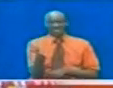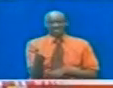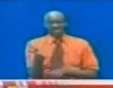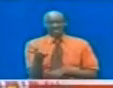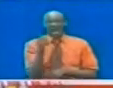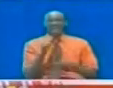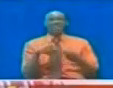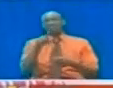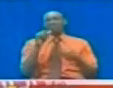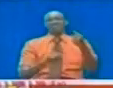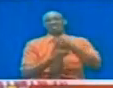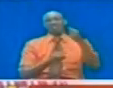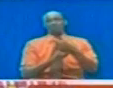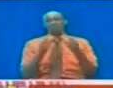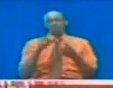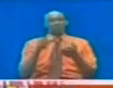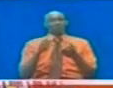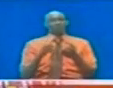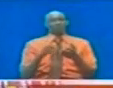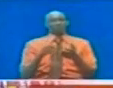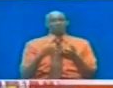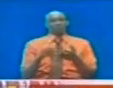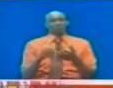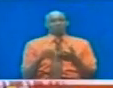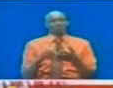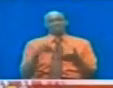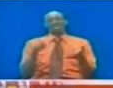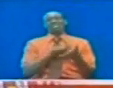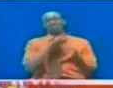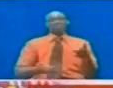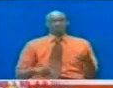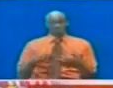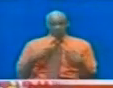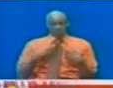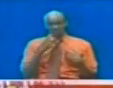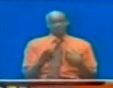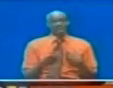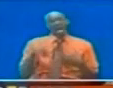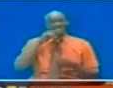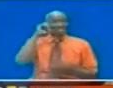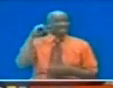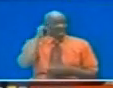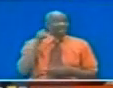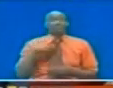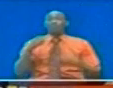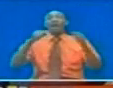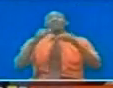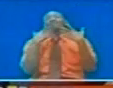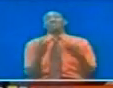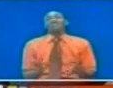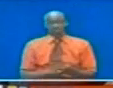and support the nullification or the dismissal, as the Nandi people agreed to